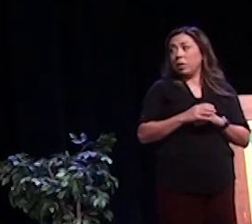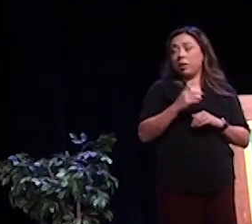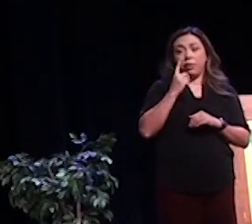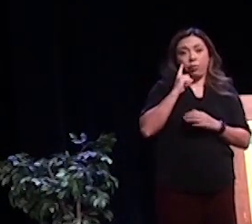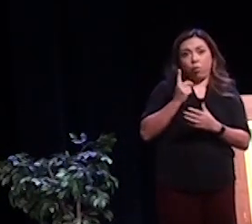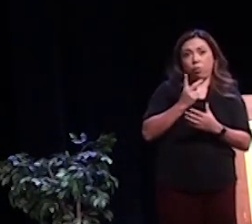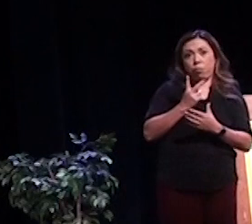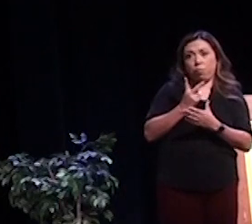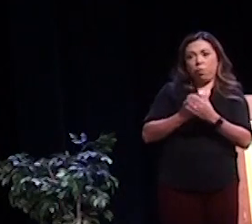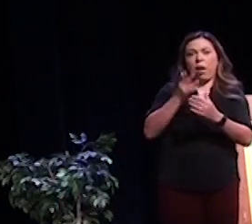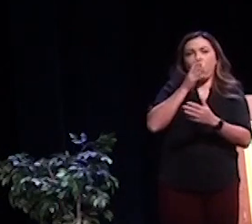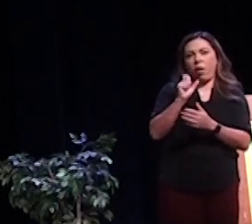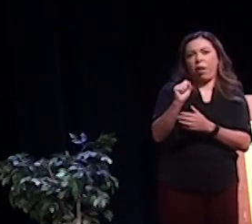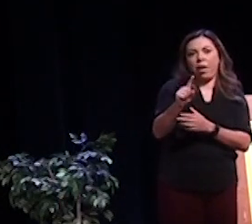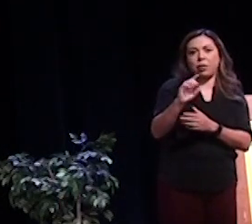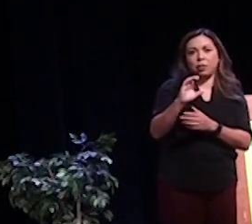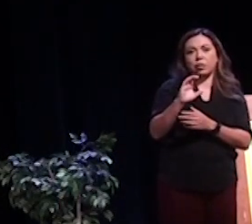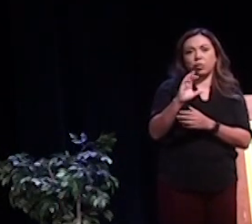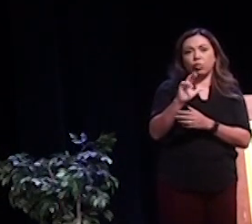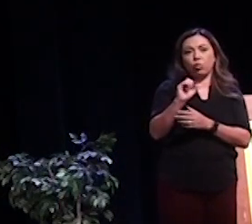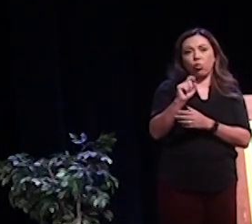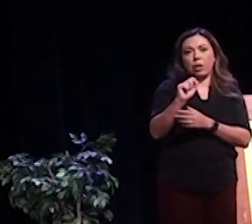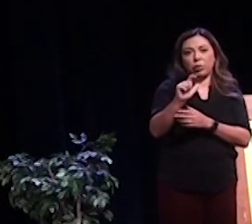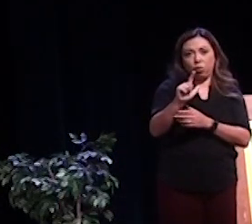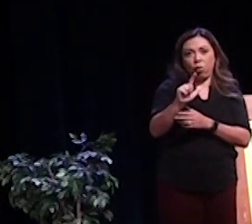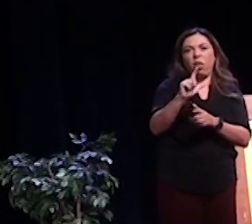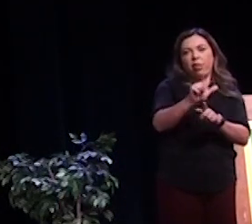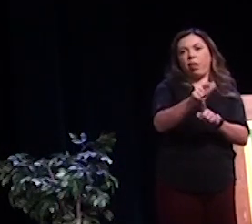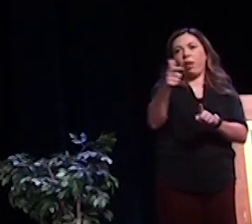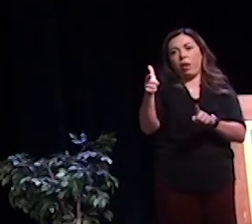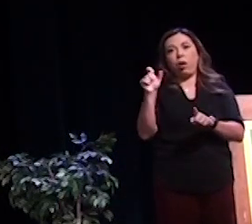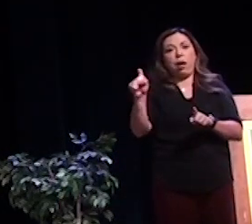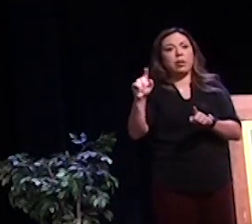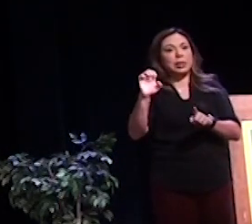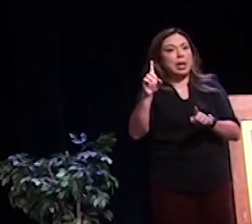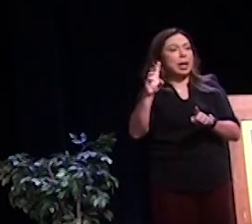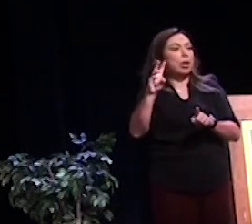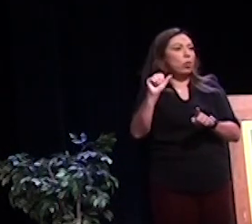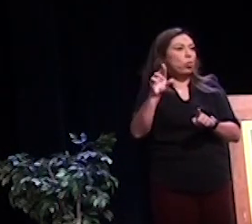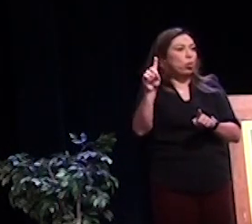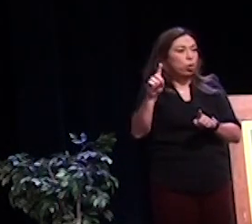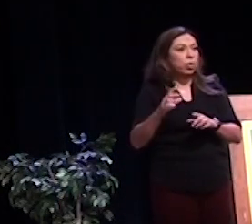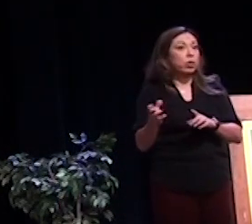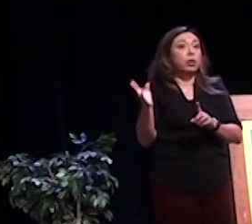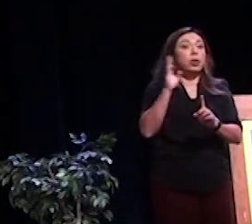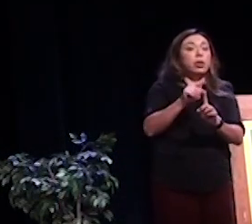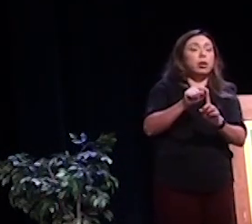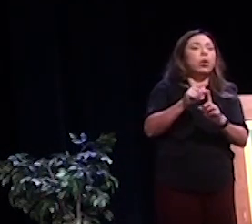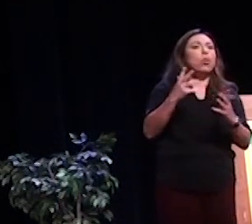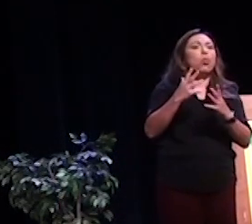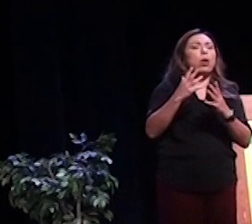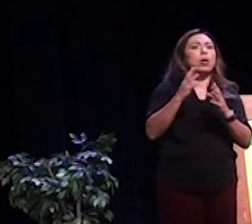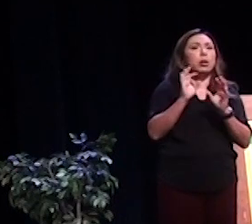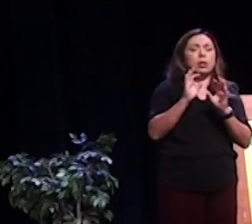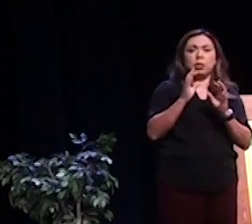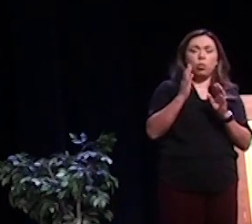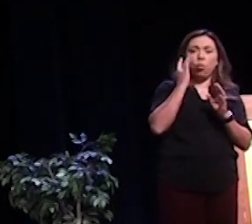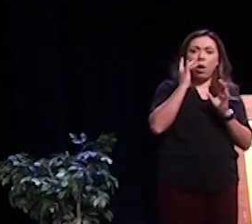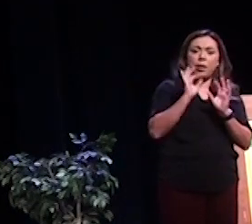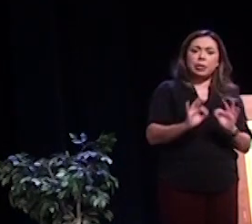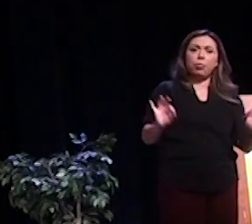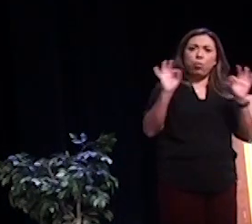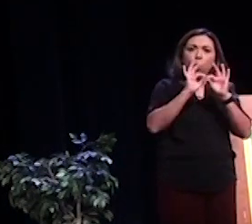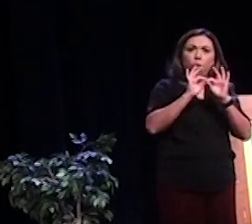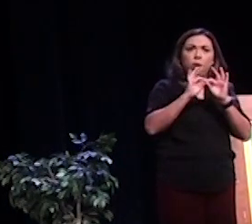I'll ask Crystal first and then move over to Edward. What is the importance of involving the community in your work? Why